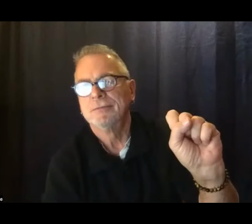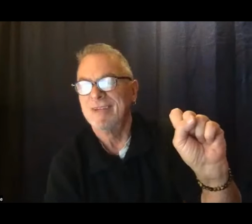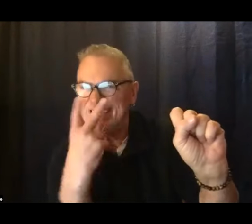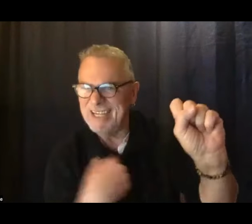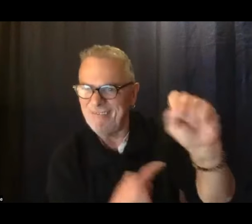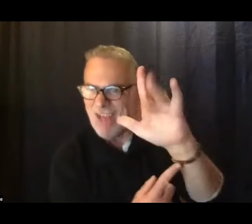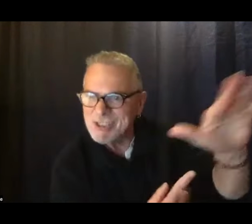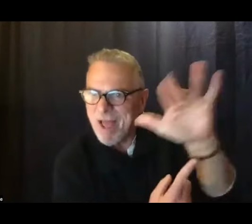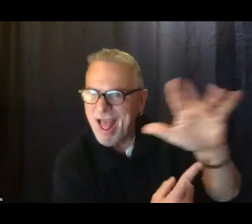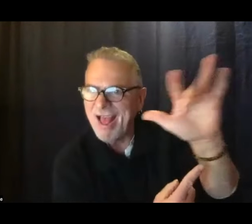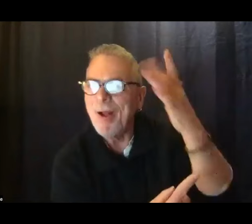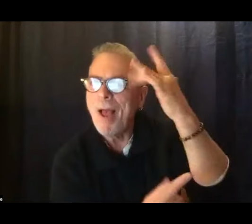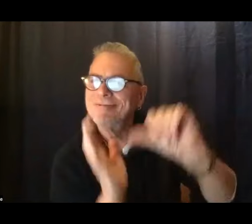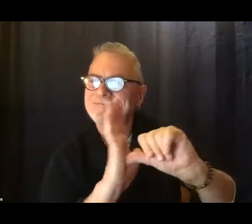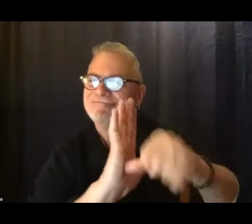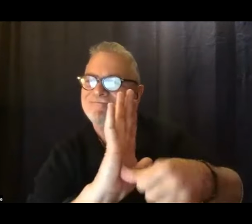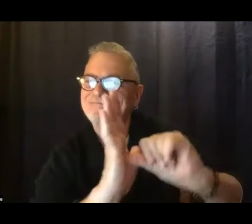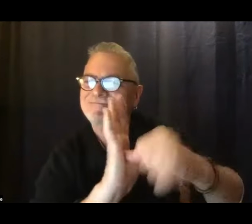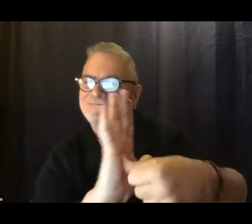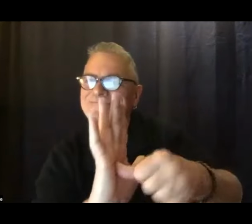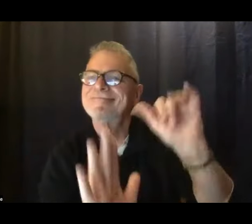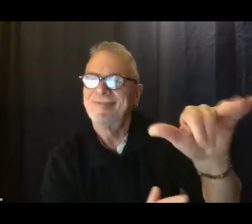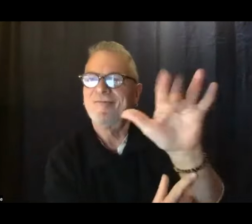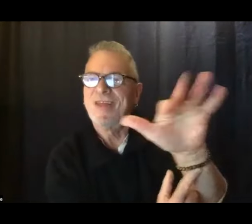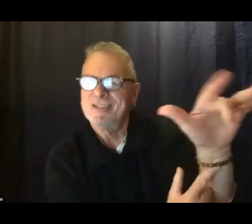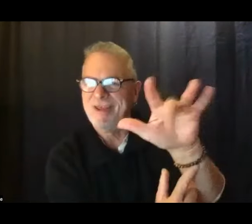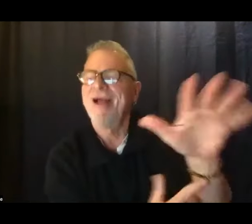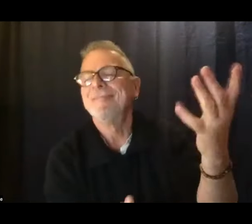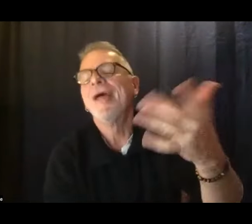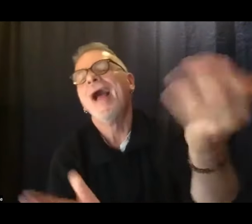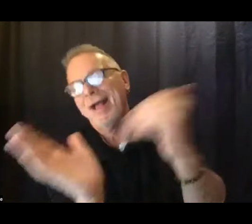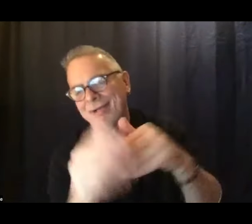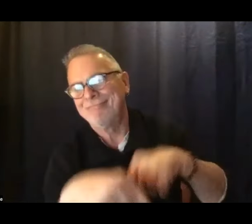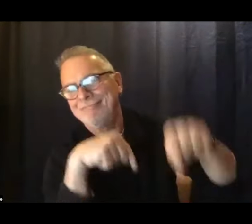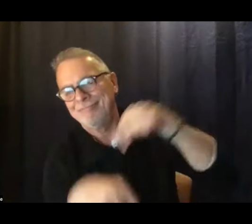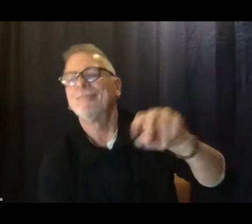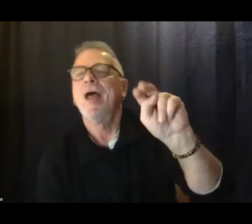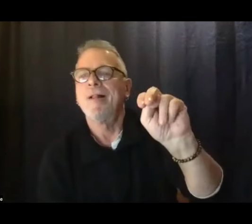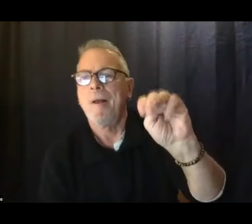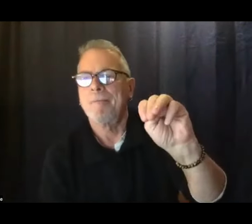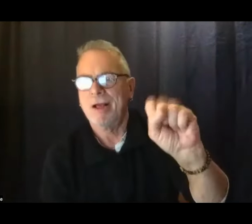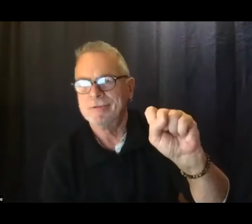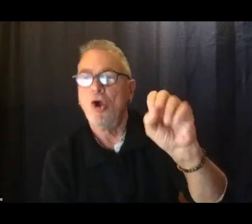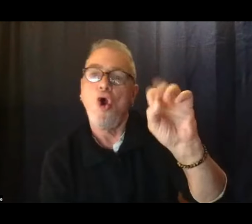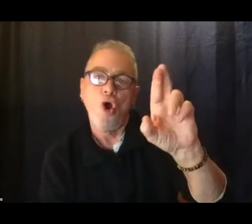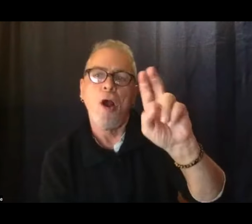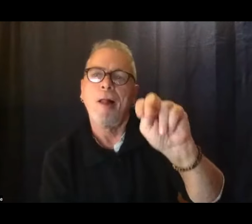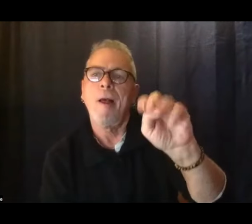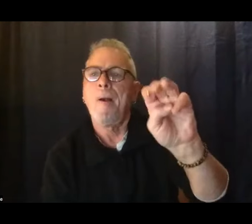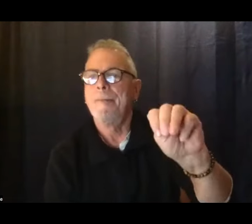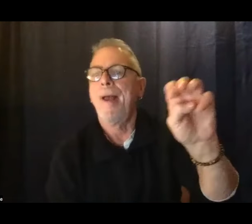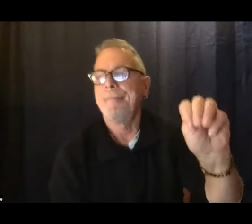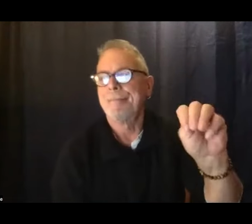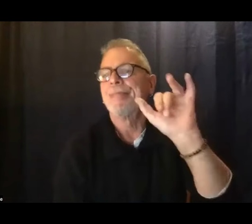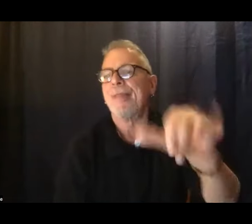non-manual markers. So you see, I fingerspell all of that. And again, the reason for that was the emphasis. I wanted it to